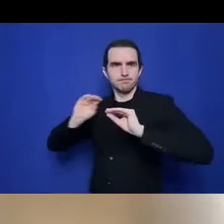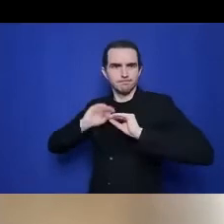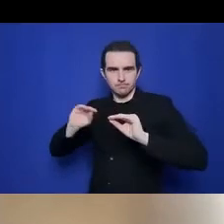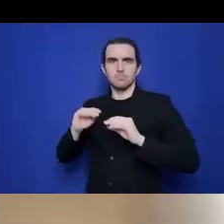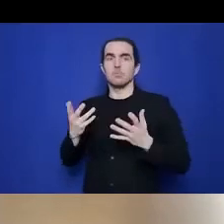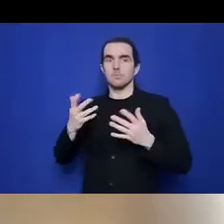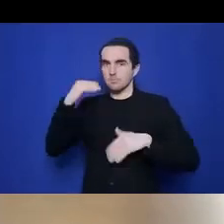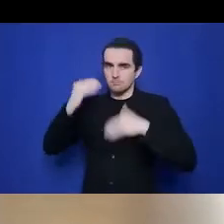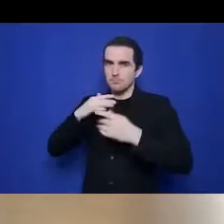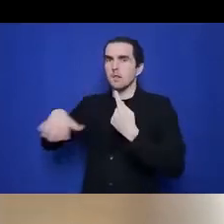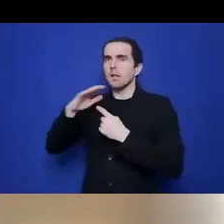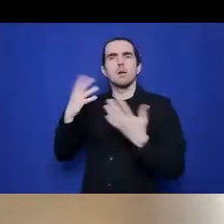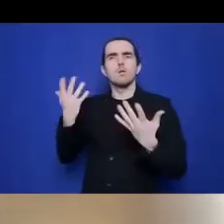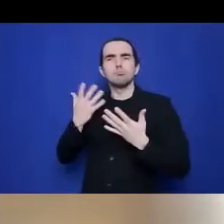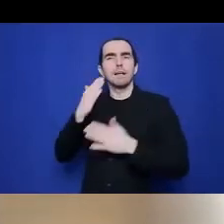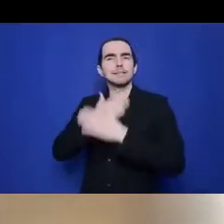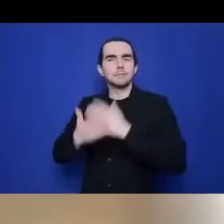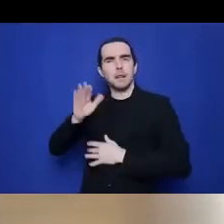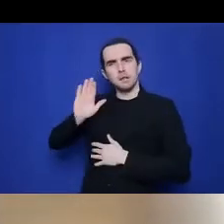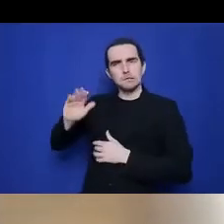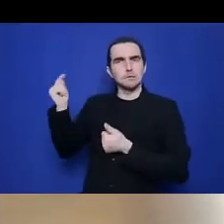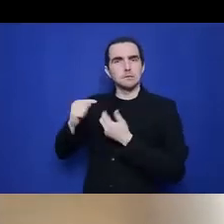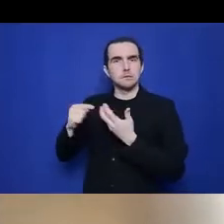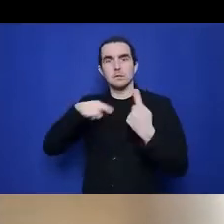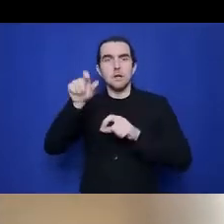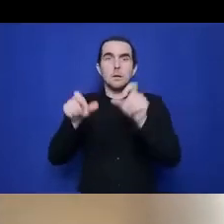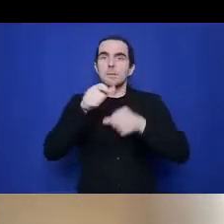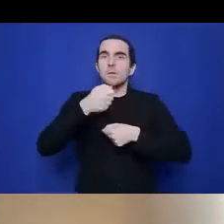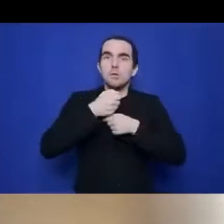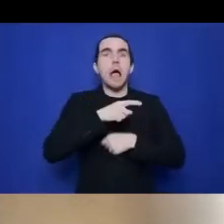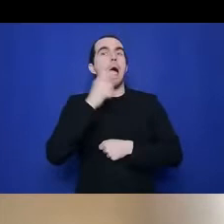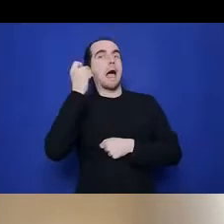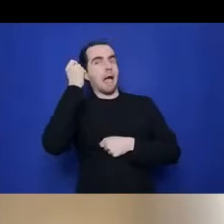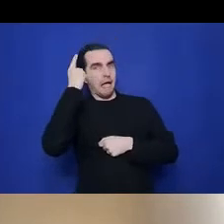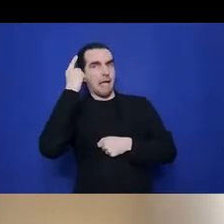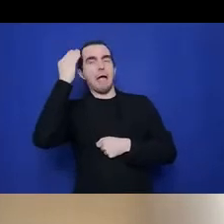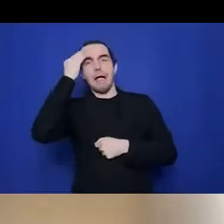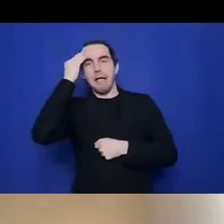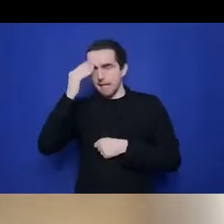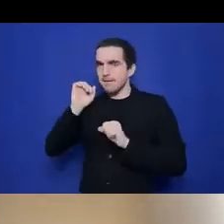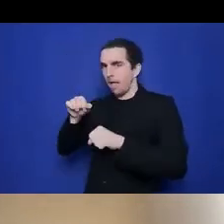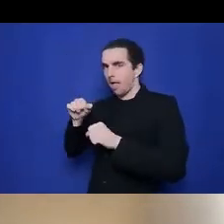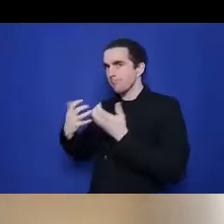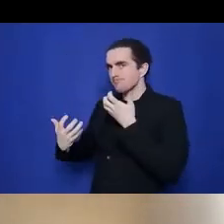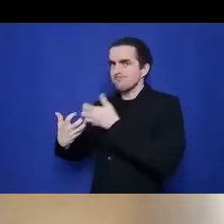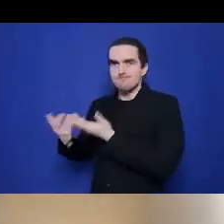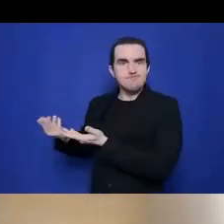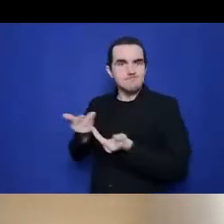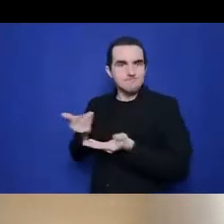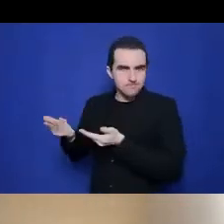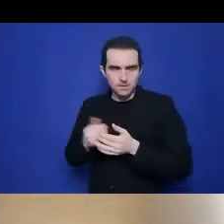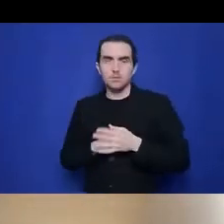and technology. Organizations should look at what products or tools that they can provide to